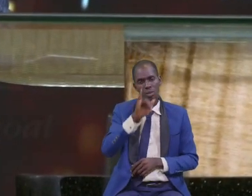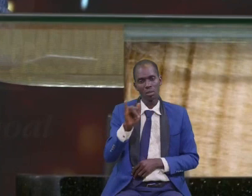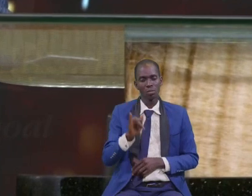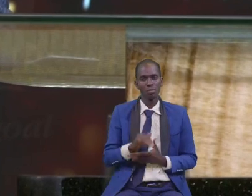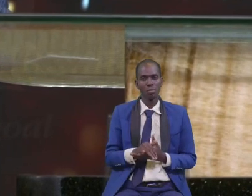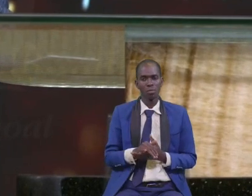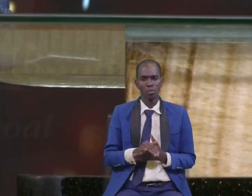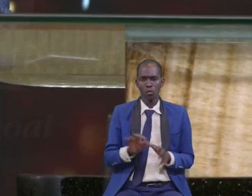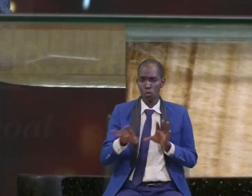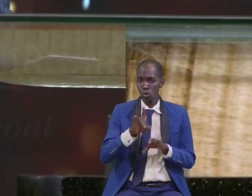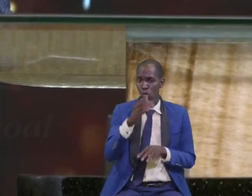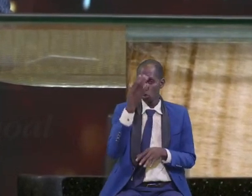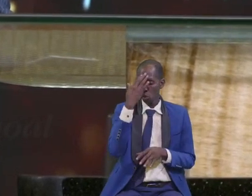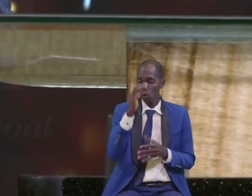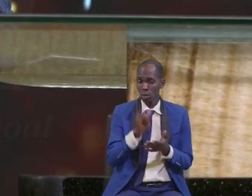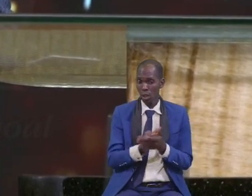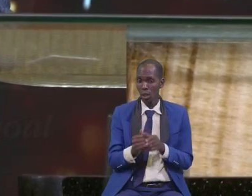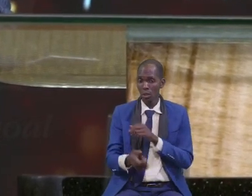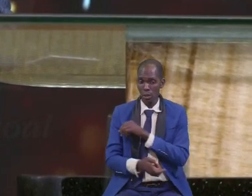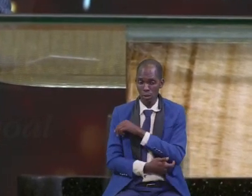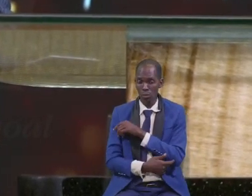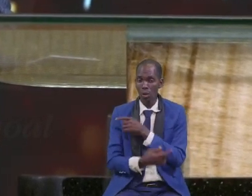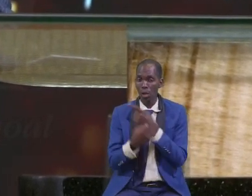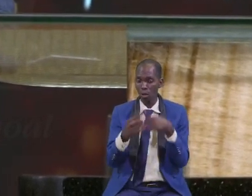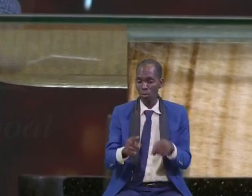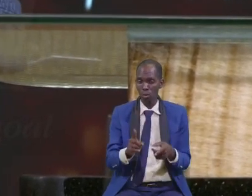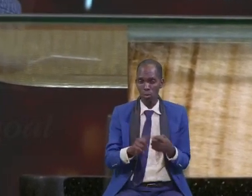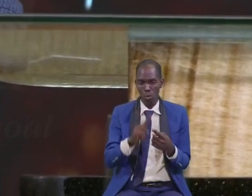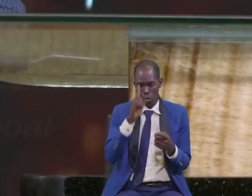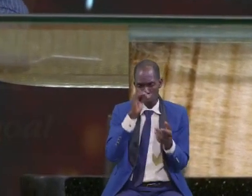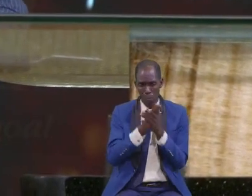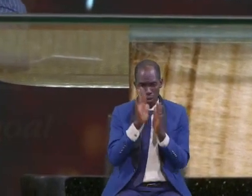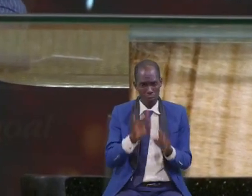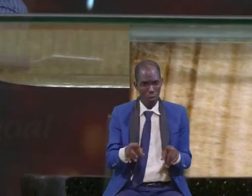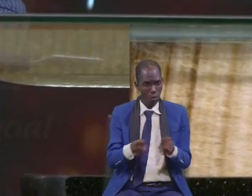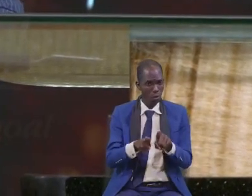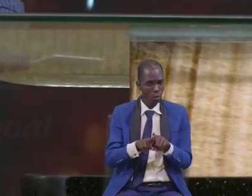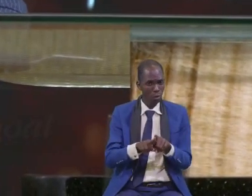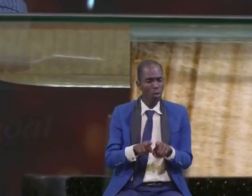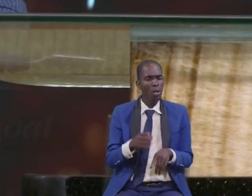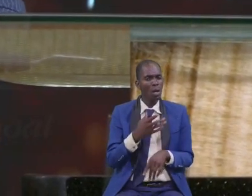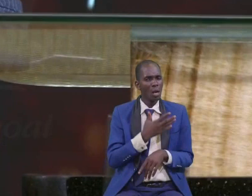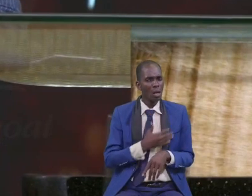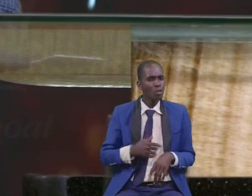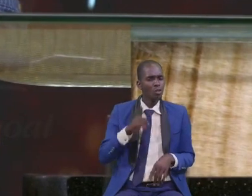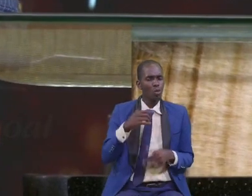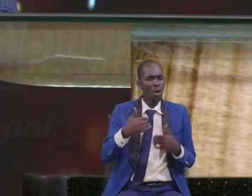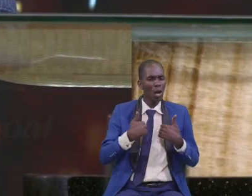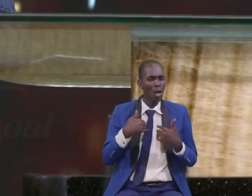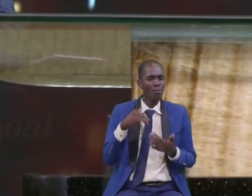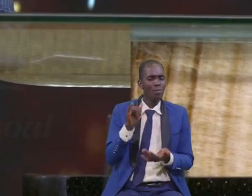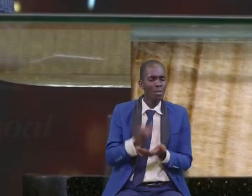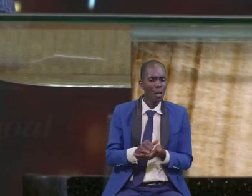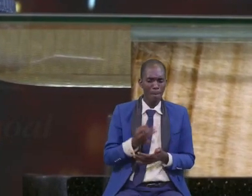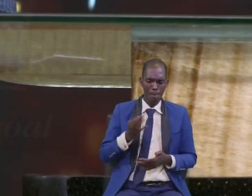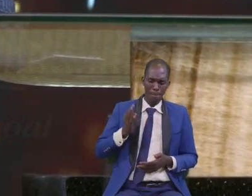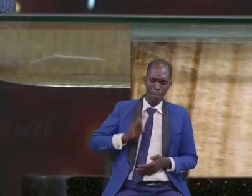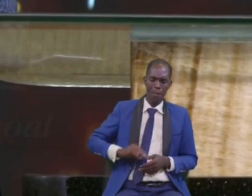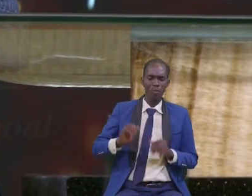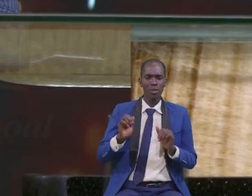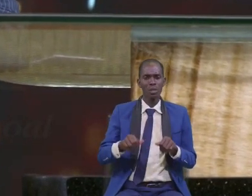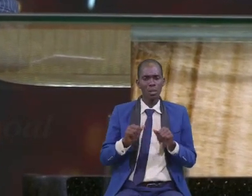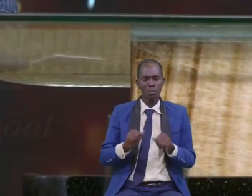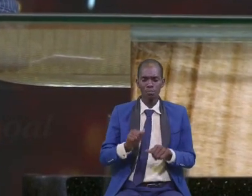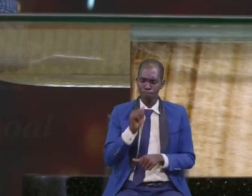You know that temptations come to believers, and you have that profitable perseverance.